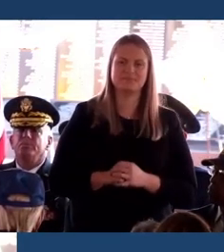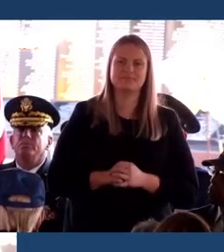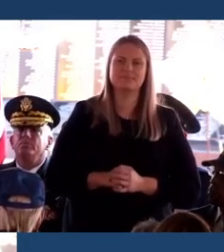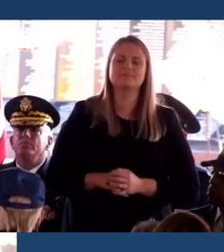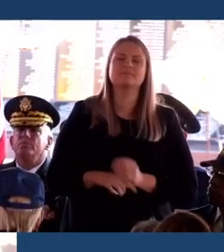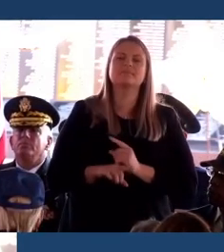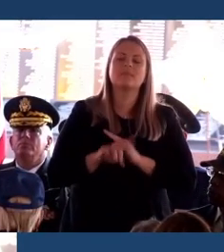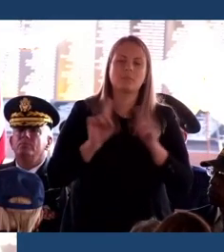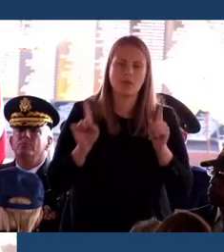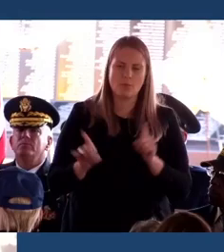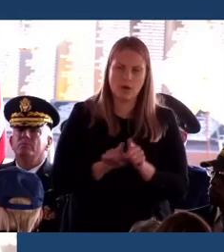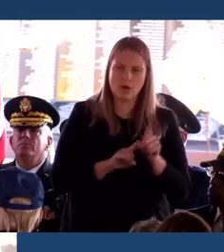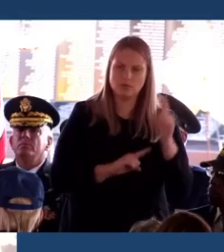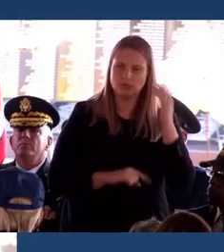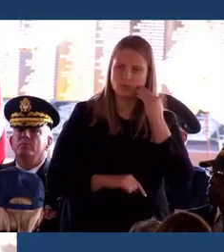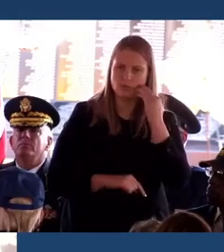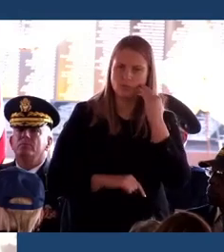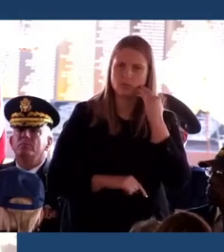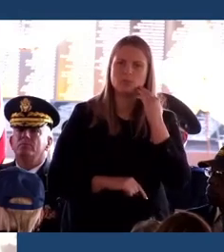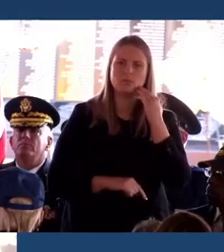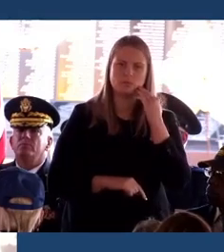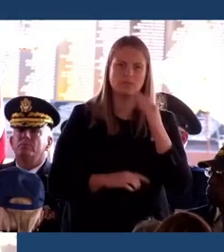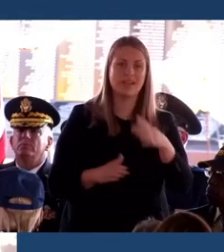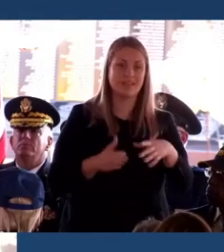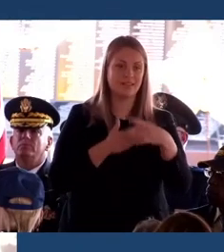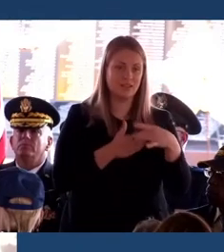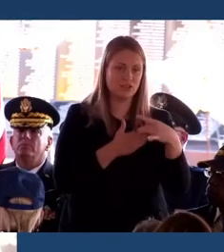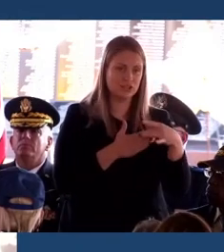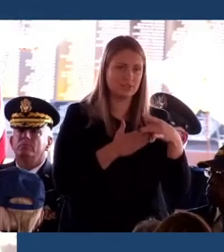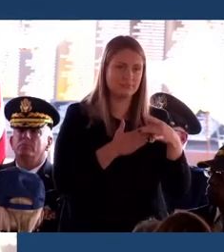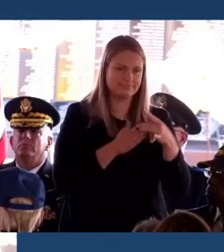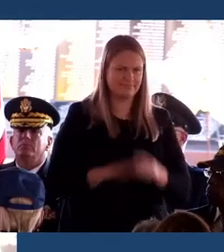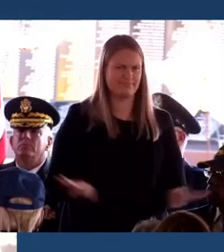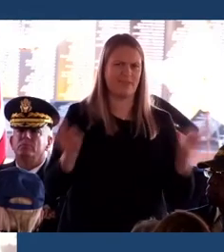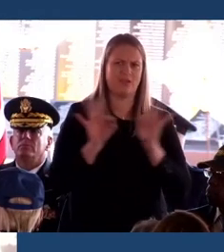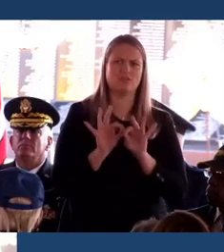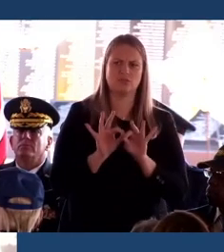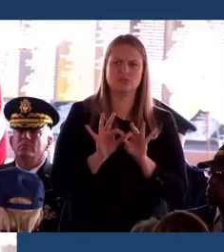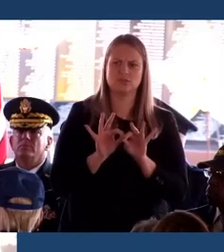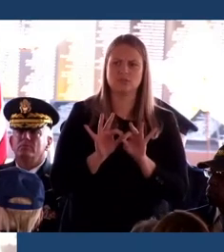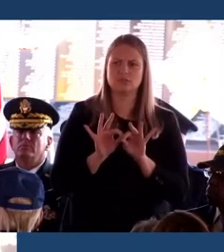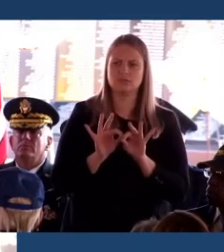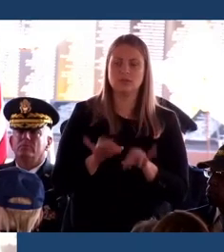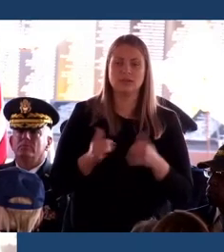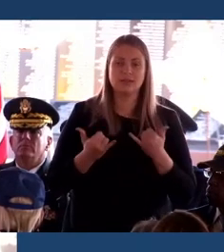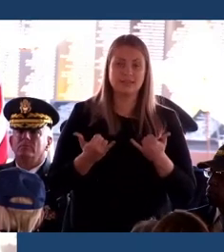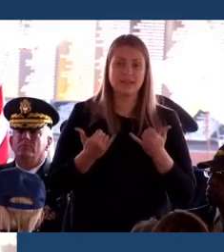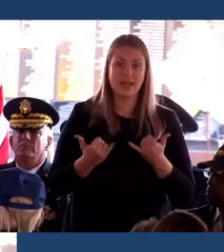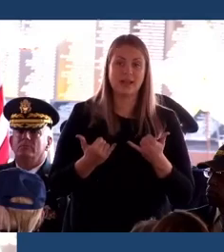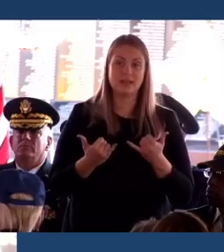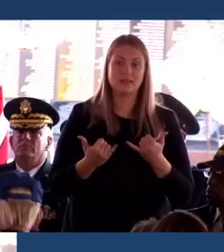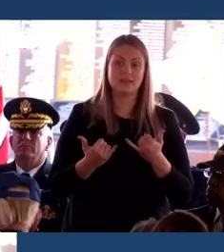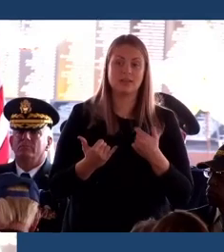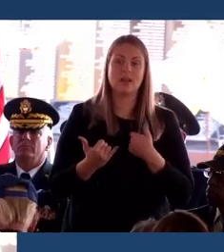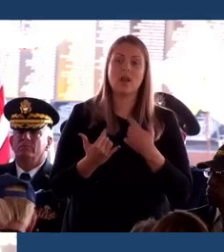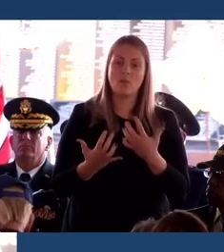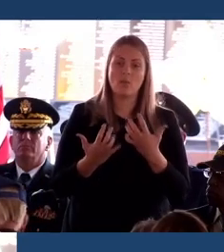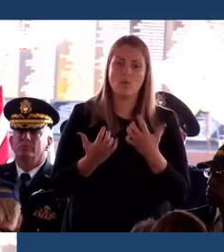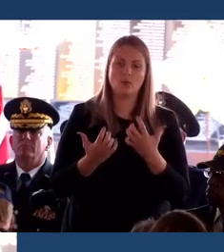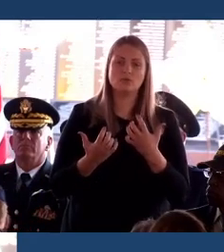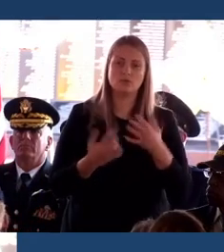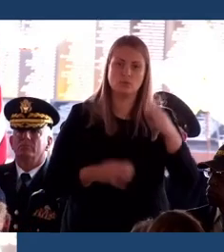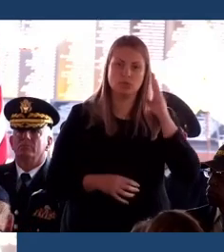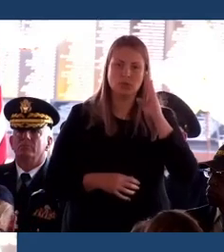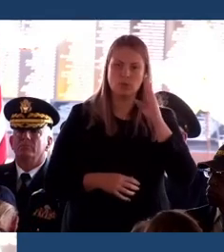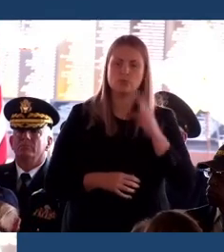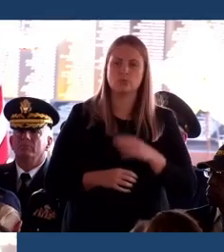But we also know that leadership matters. And today, I want to also